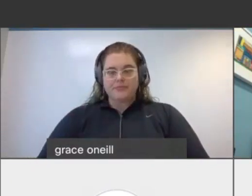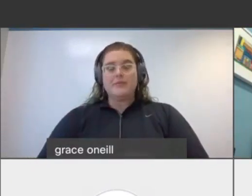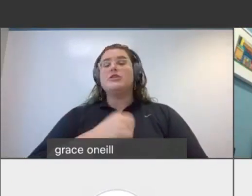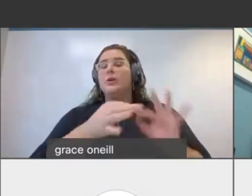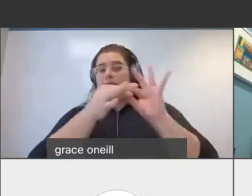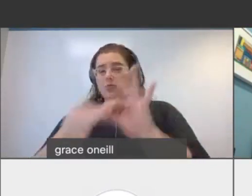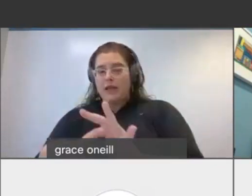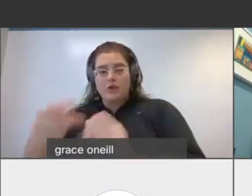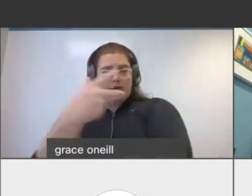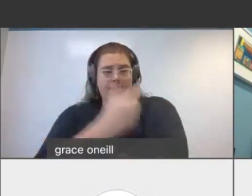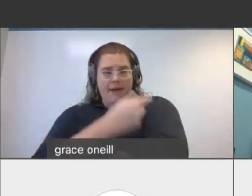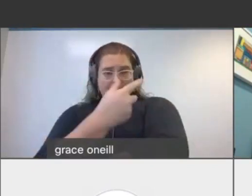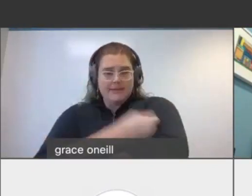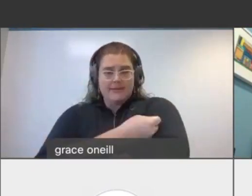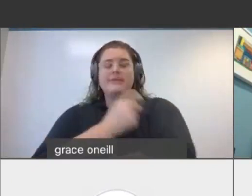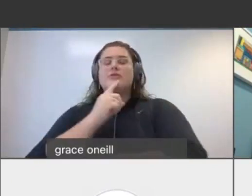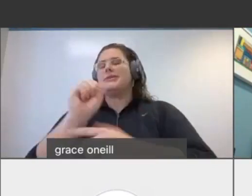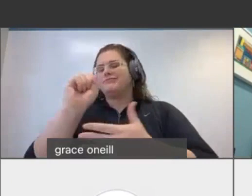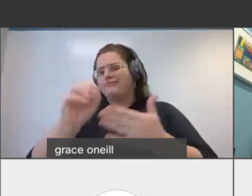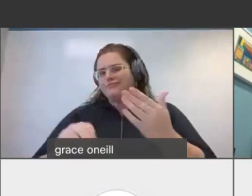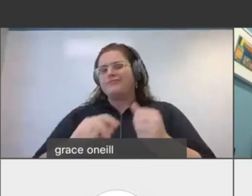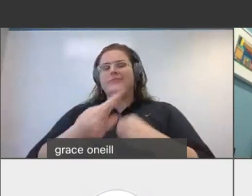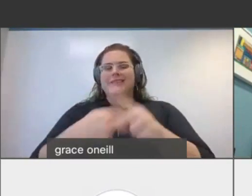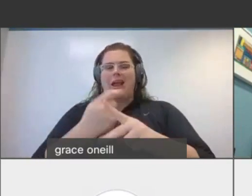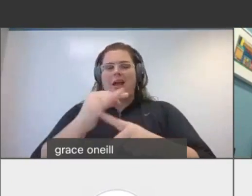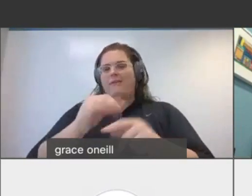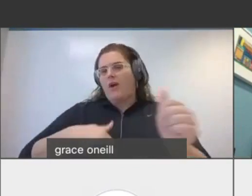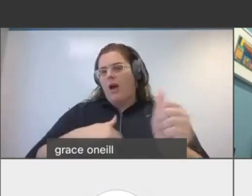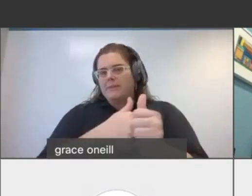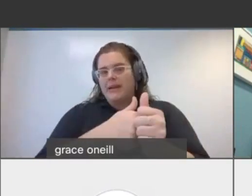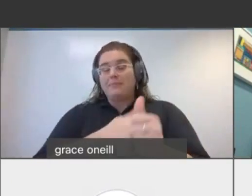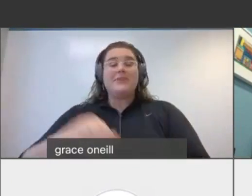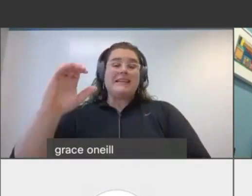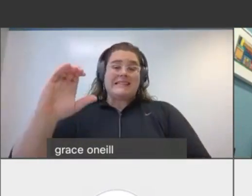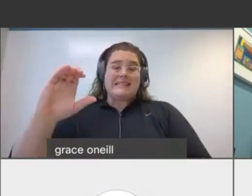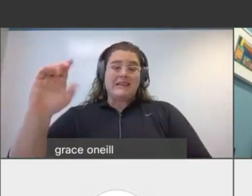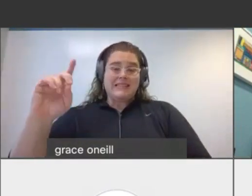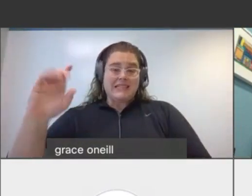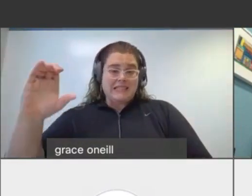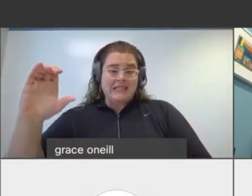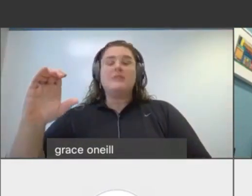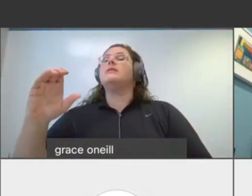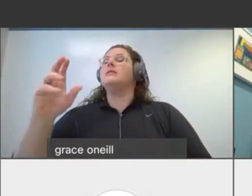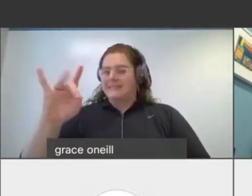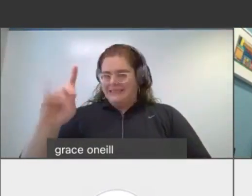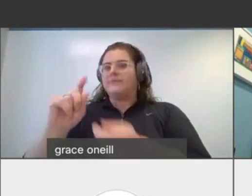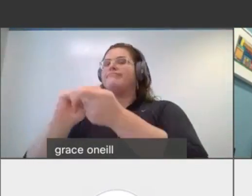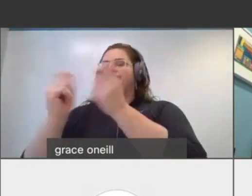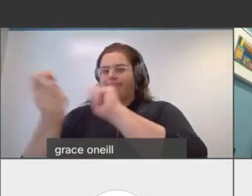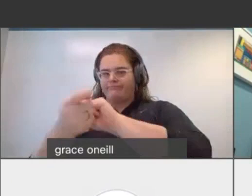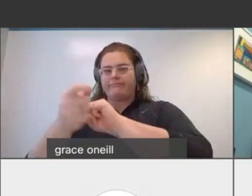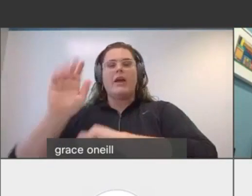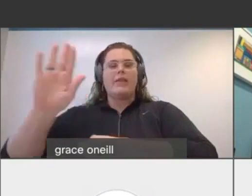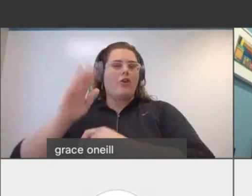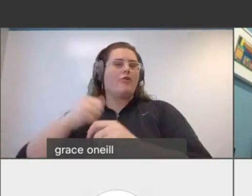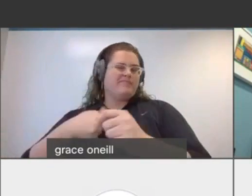just in way of an update, the CDC updated their guidance this week regarding boosters